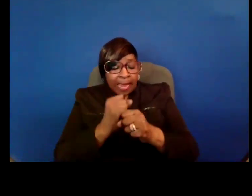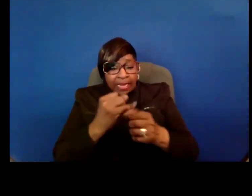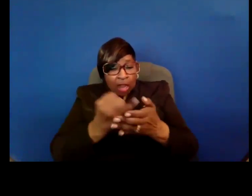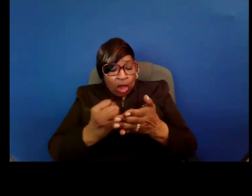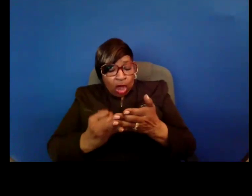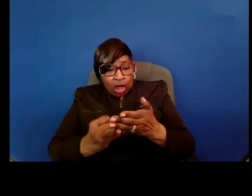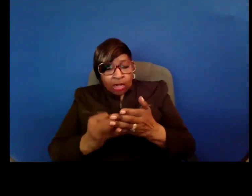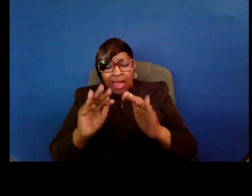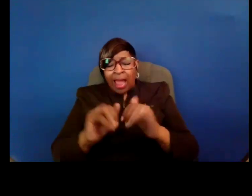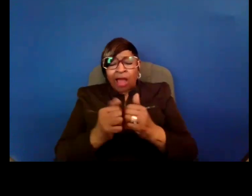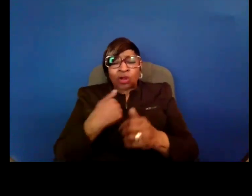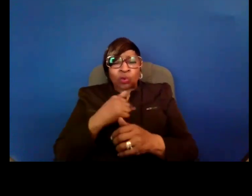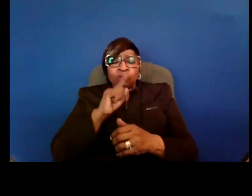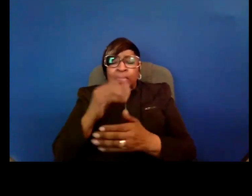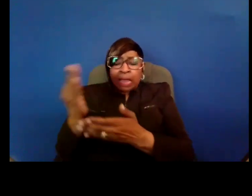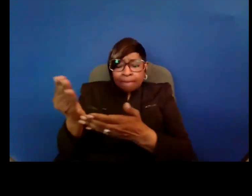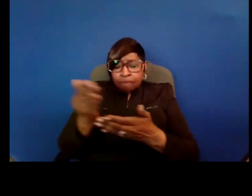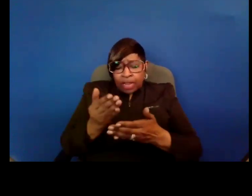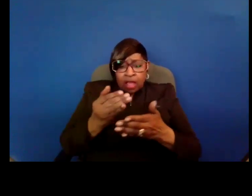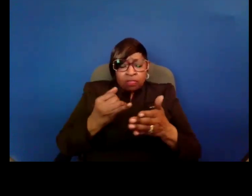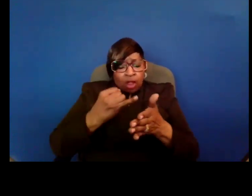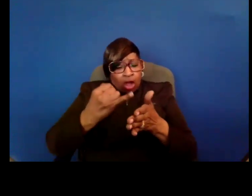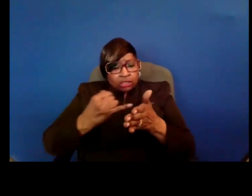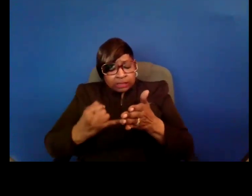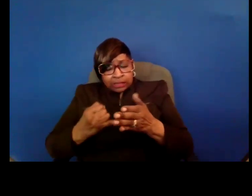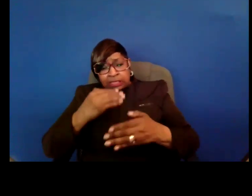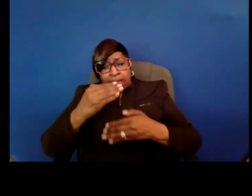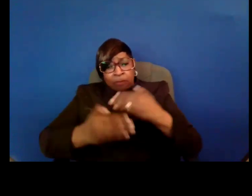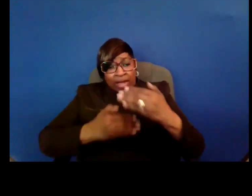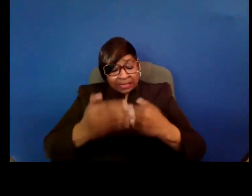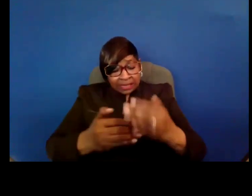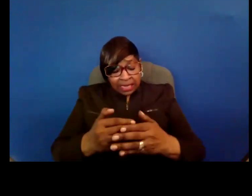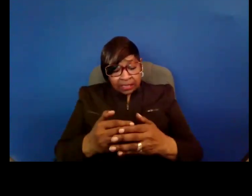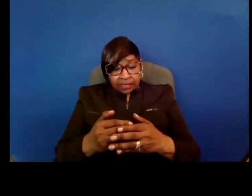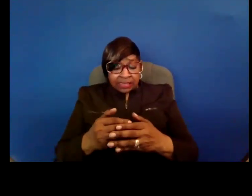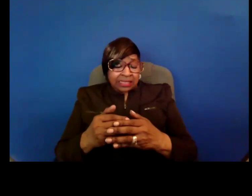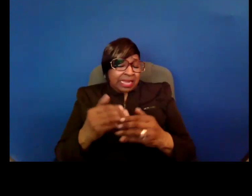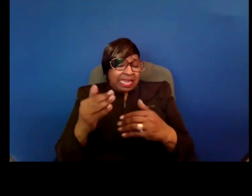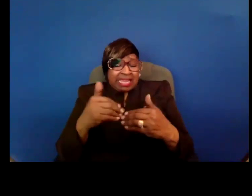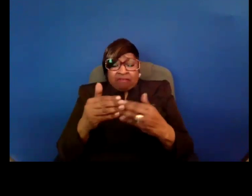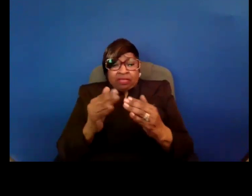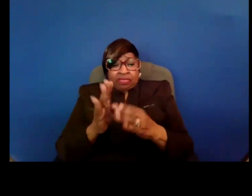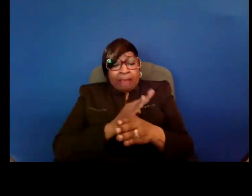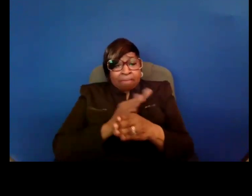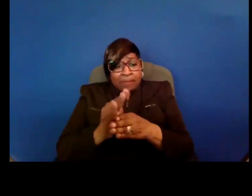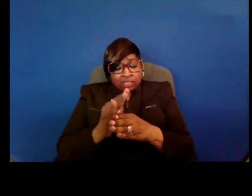we really bring the artistic process into even the business process,